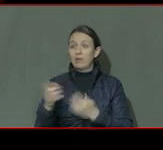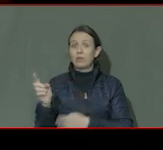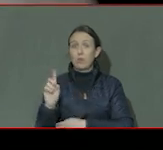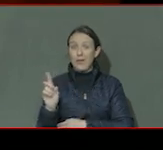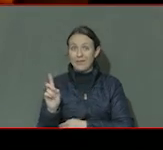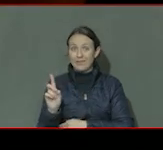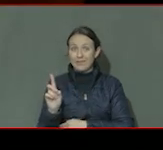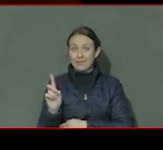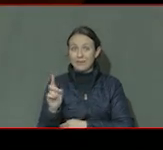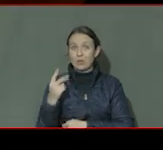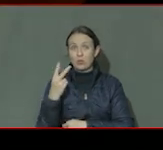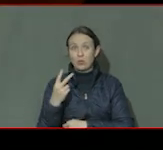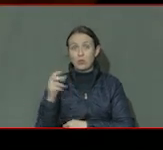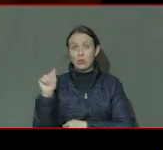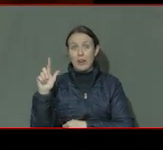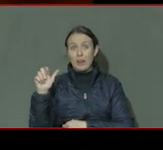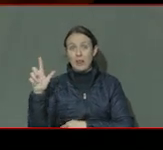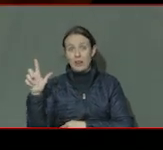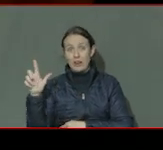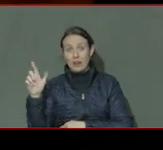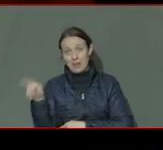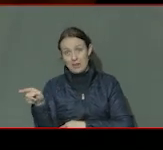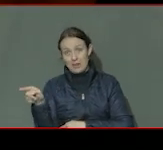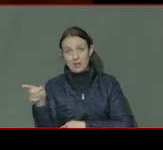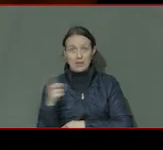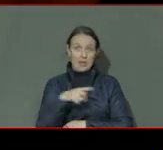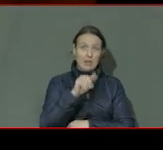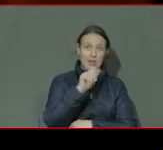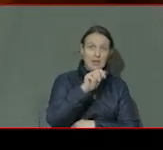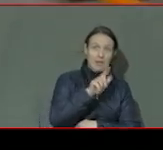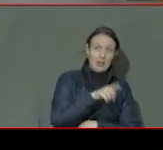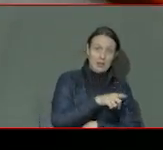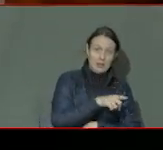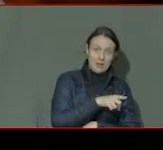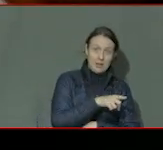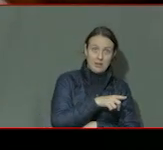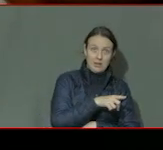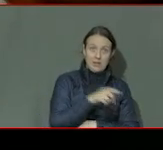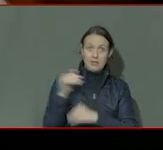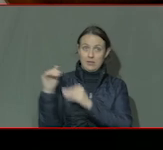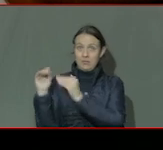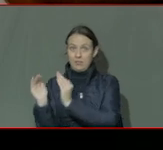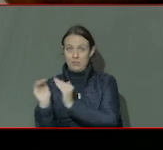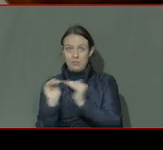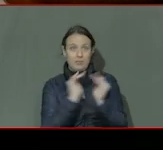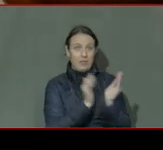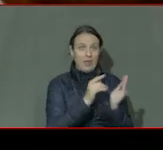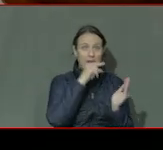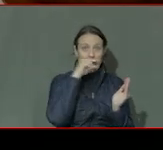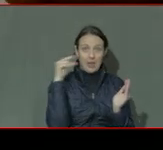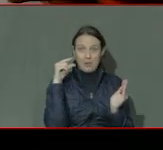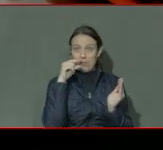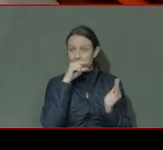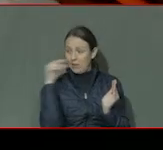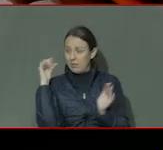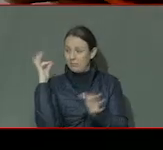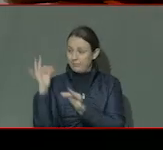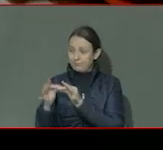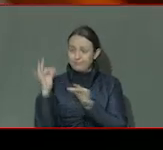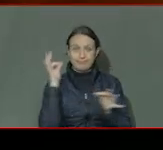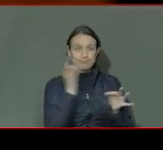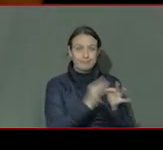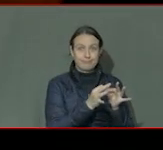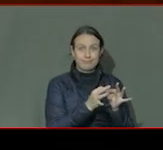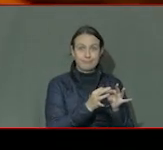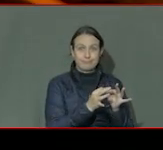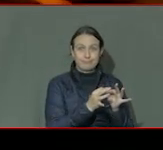These 2 allele. Allele this one and allele this one in the bracket. To show what you are talking about.